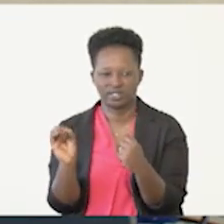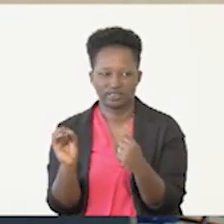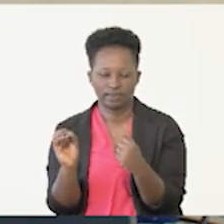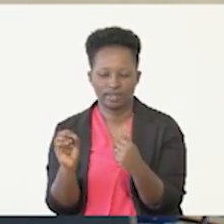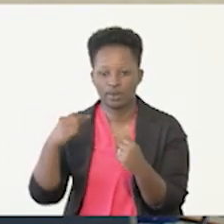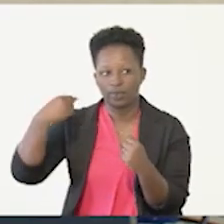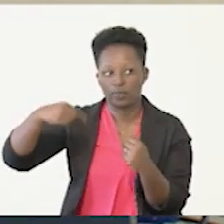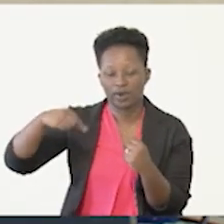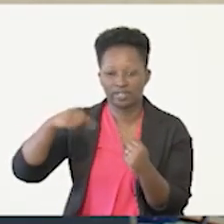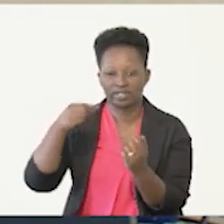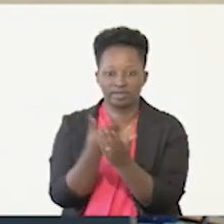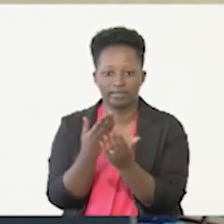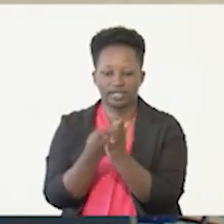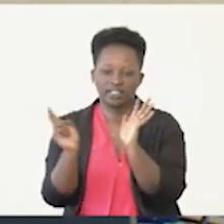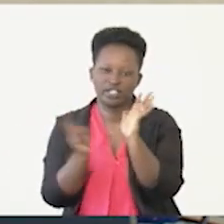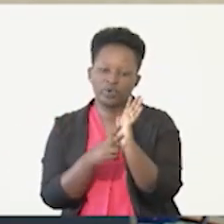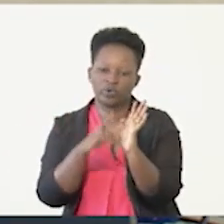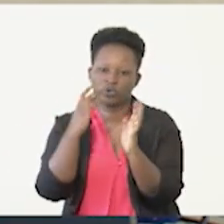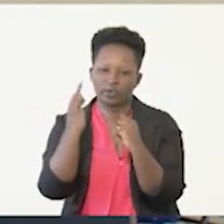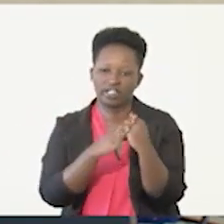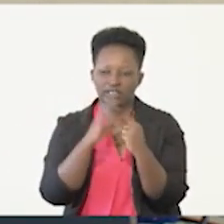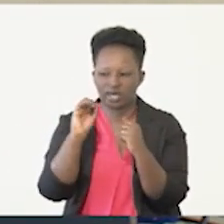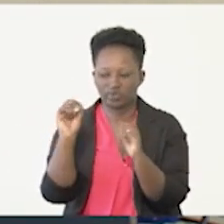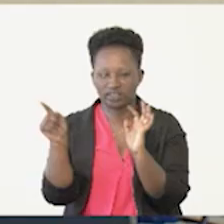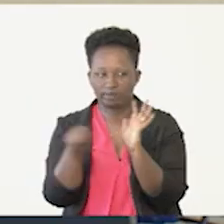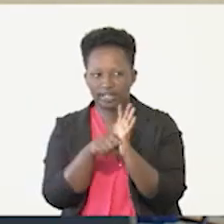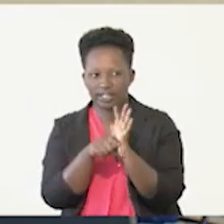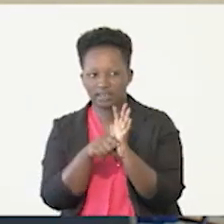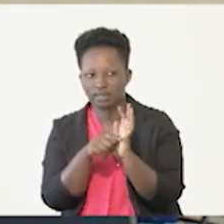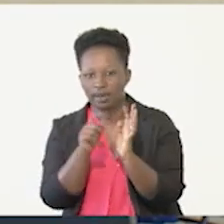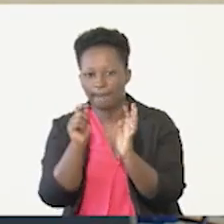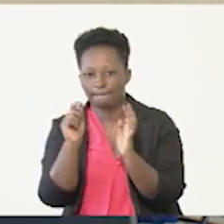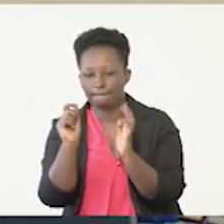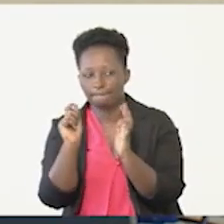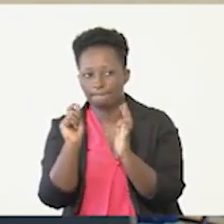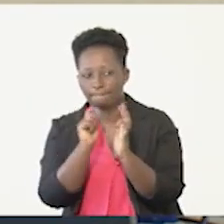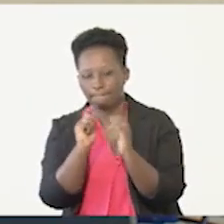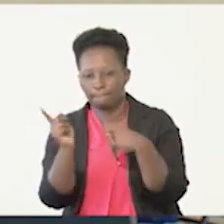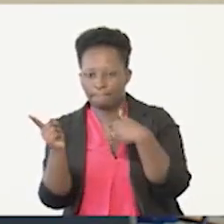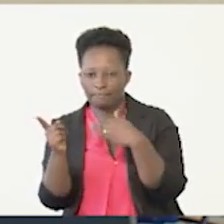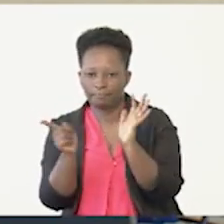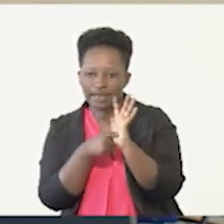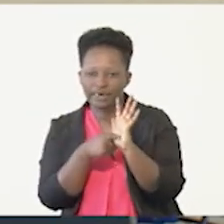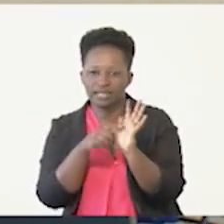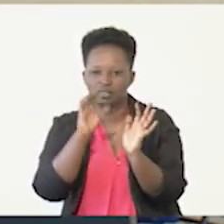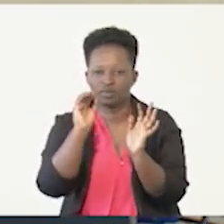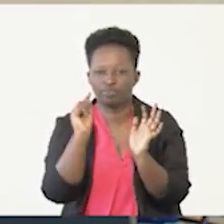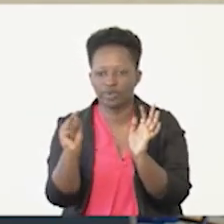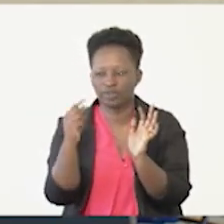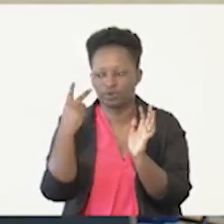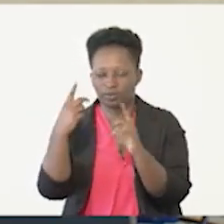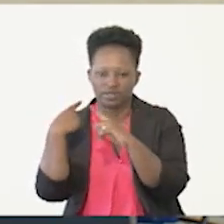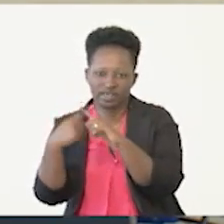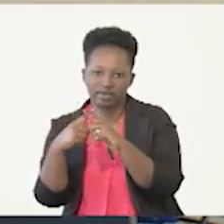will be equal to 800 minus 0.2 times the price. We have been given the